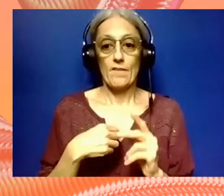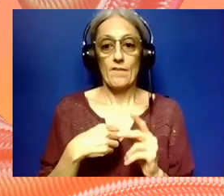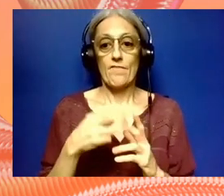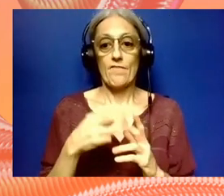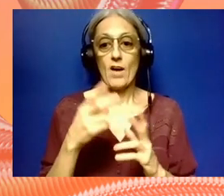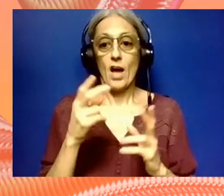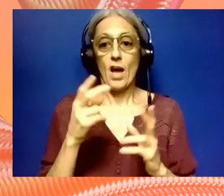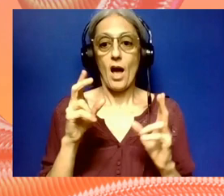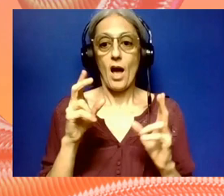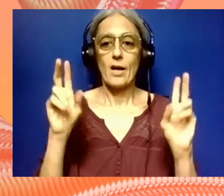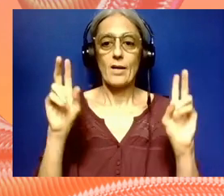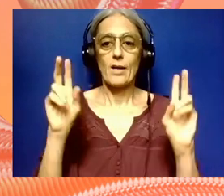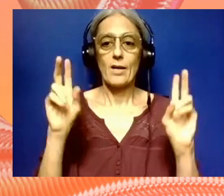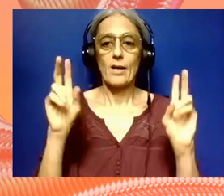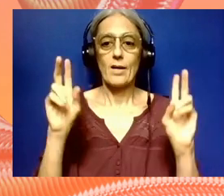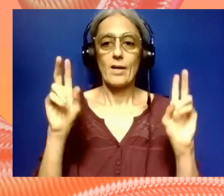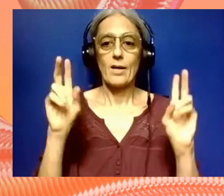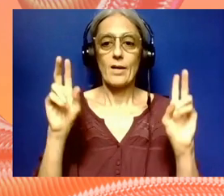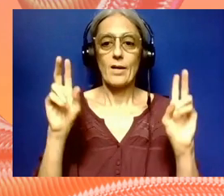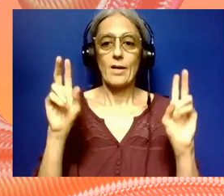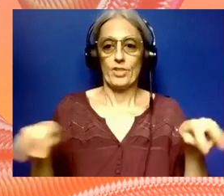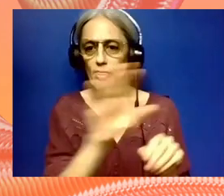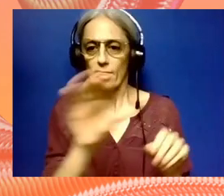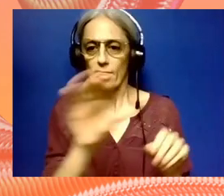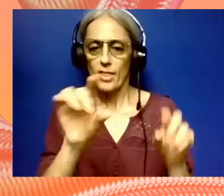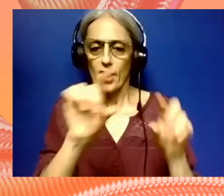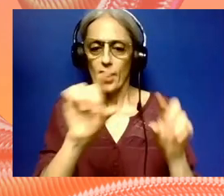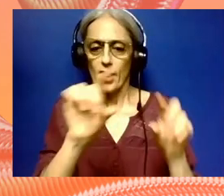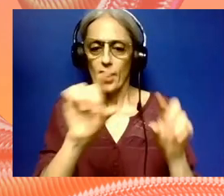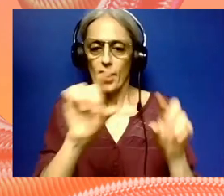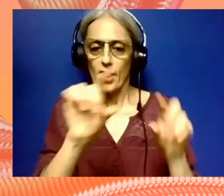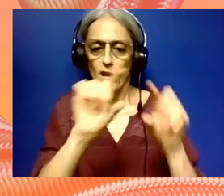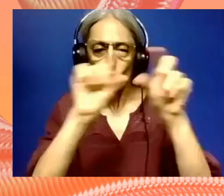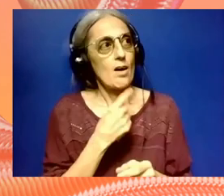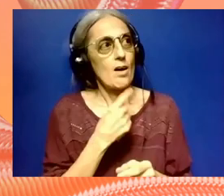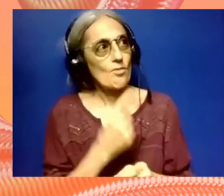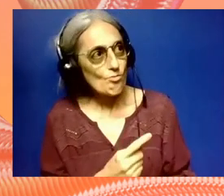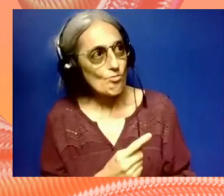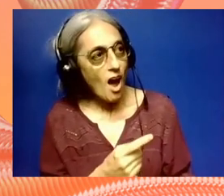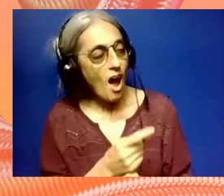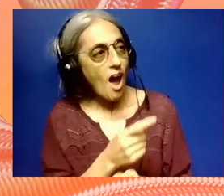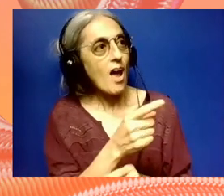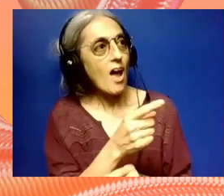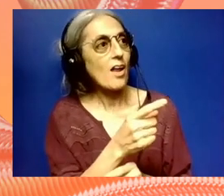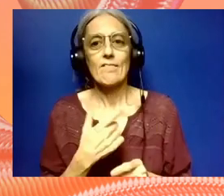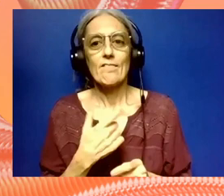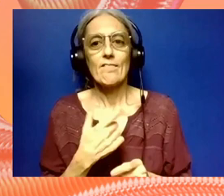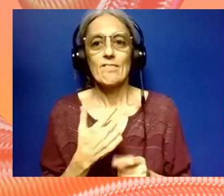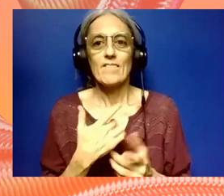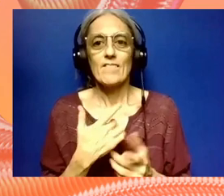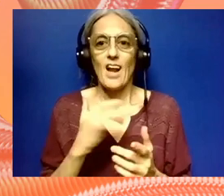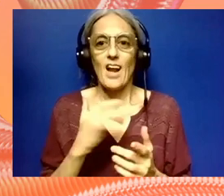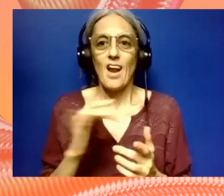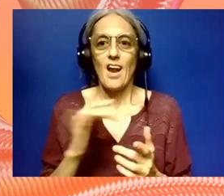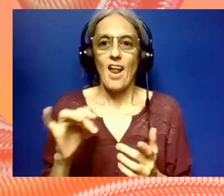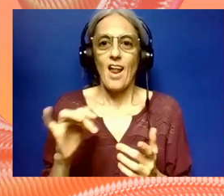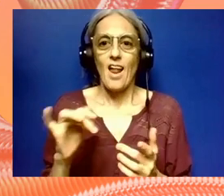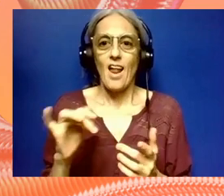it is a profound act of care, not from me, but from the thing that contains us